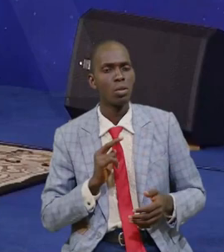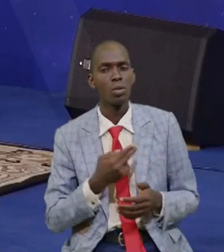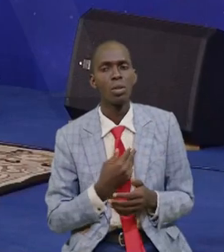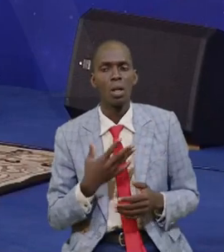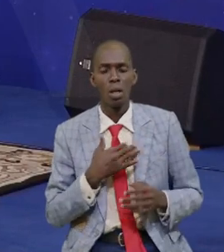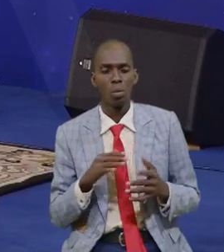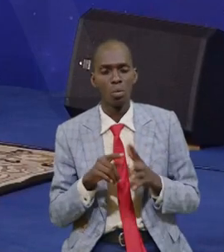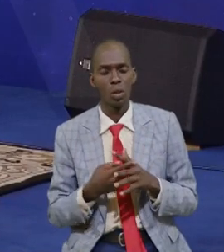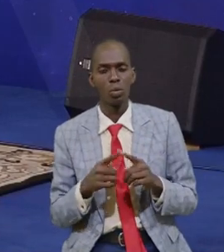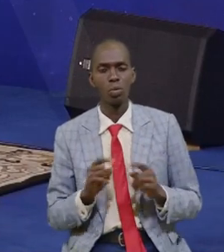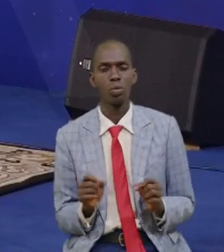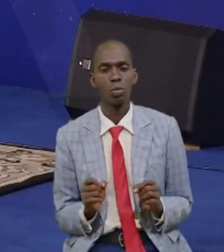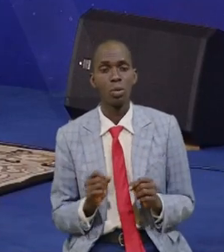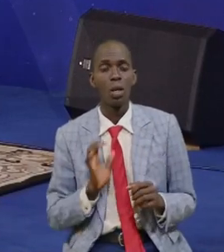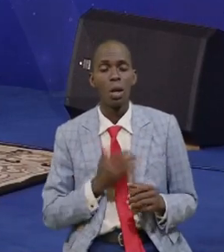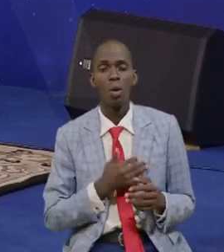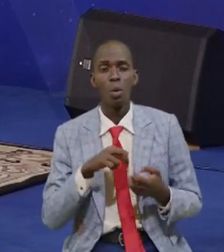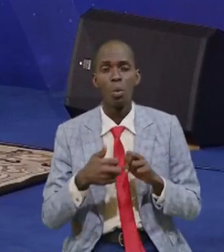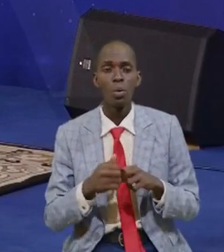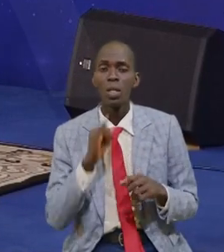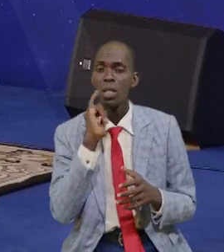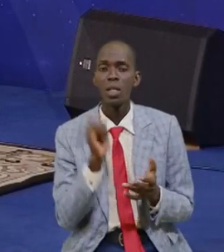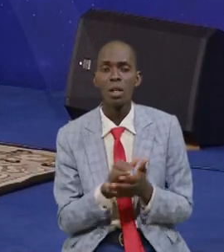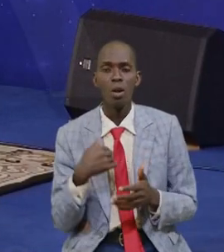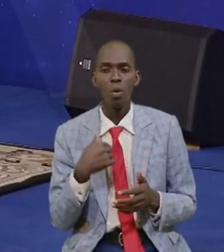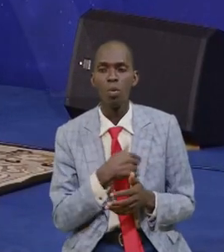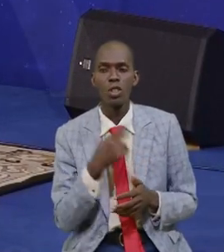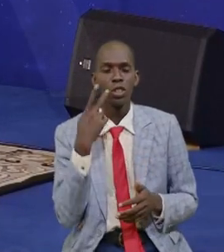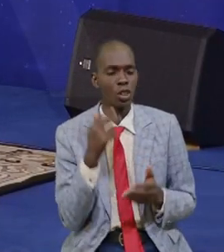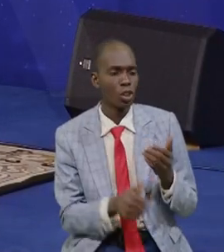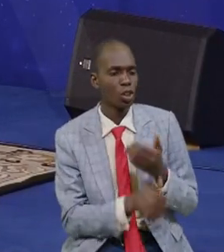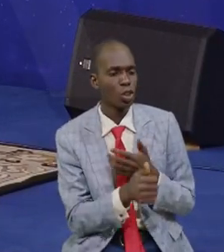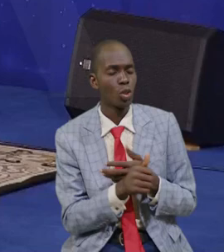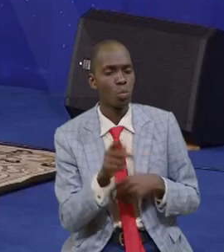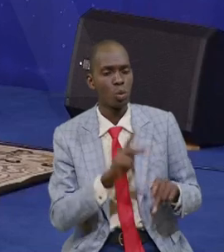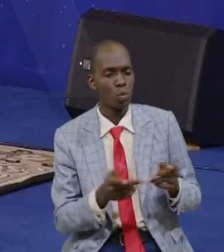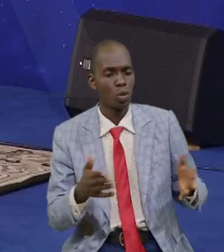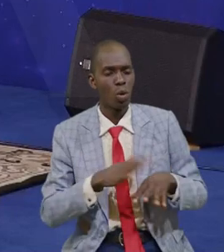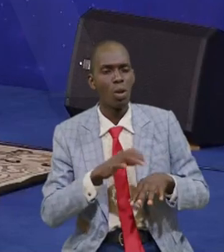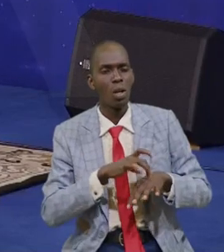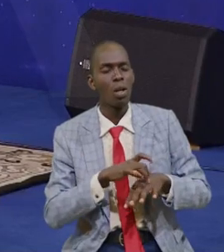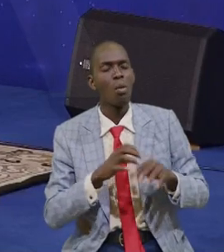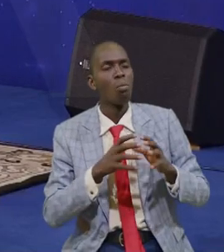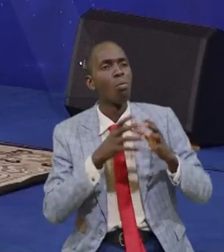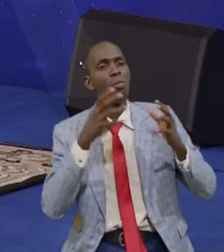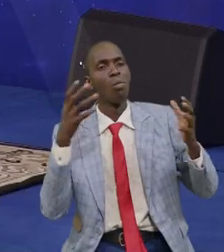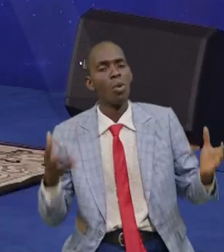see dangerous people here on earth too often, too much. We gaze at